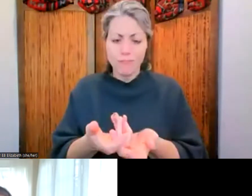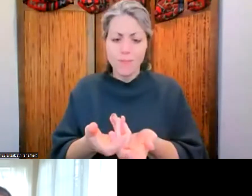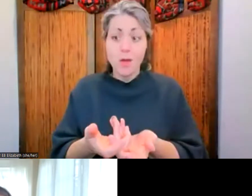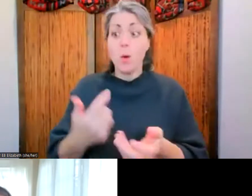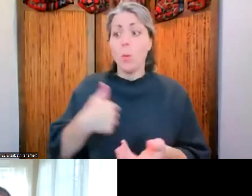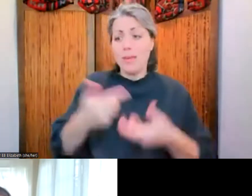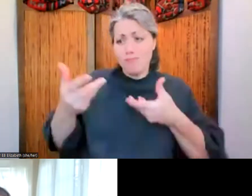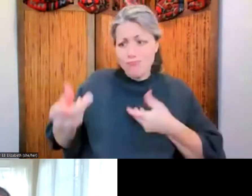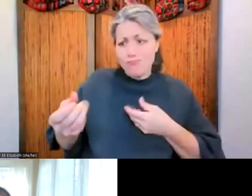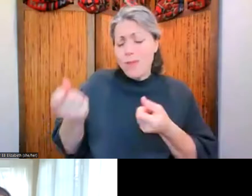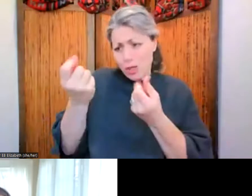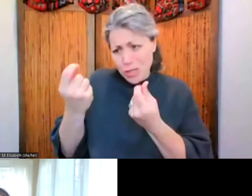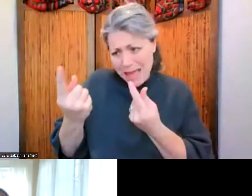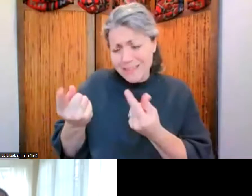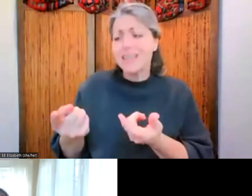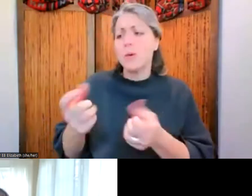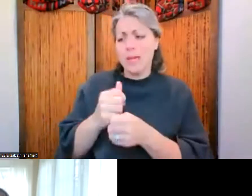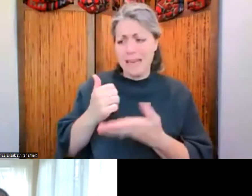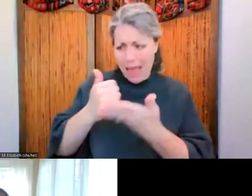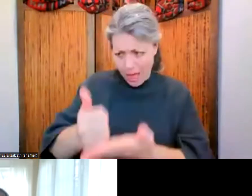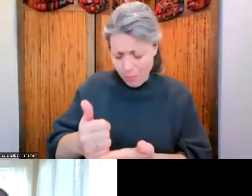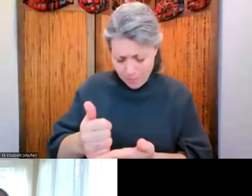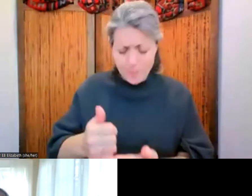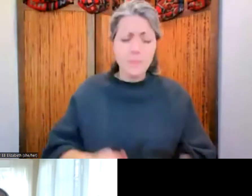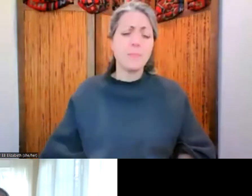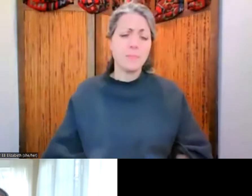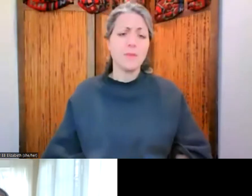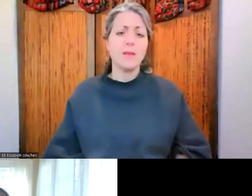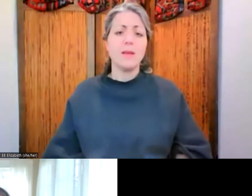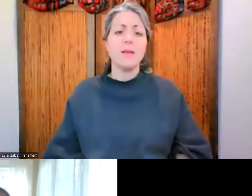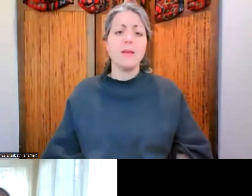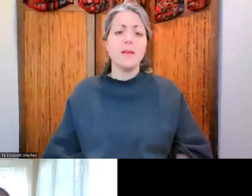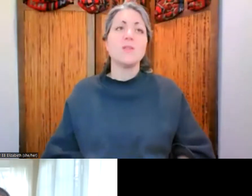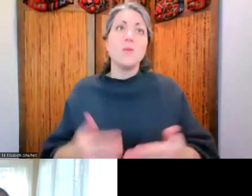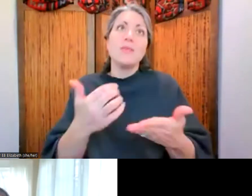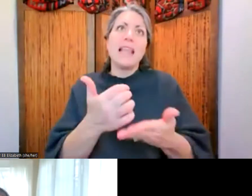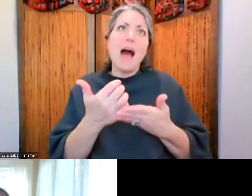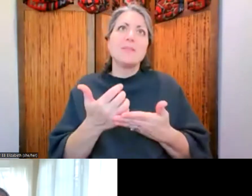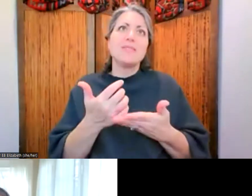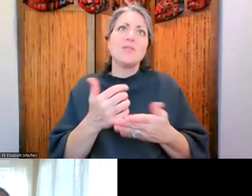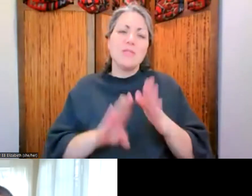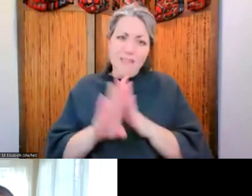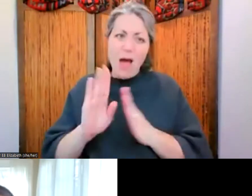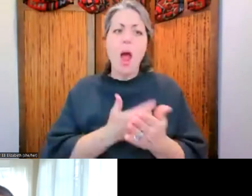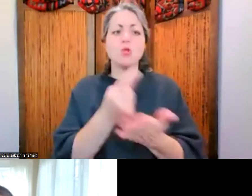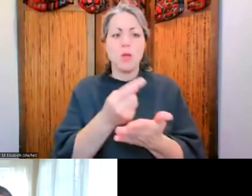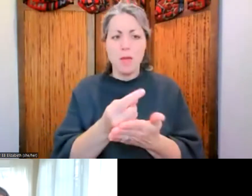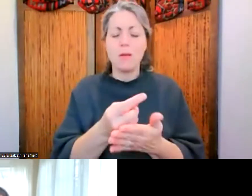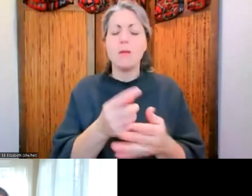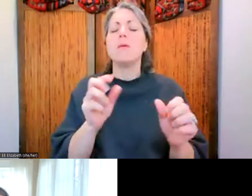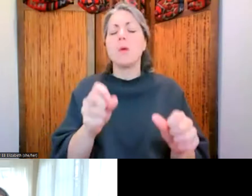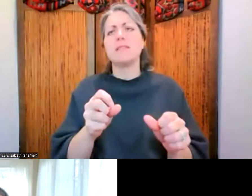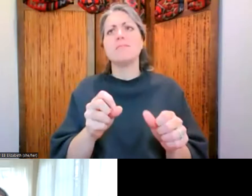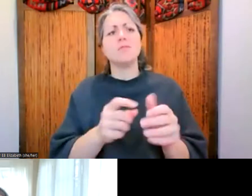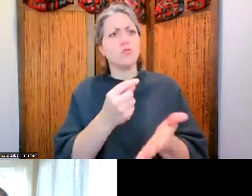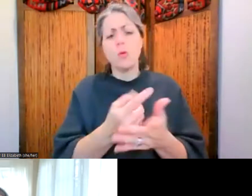can understand and have compassion. And it does help formulate some of our treatment, but we can treat usually kind of like what's going